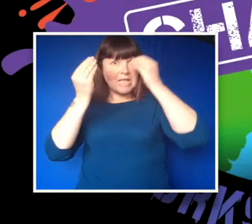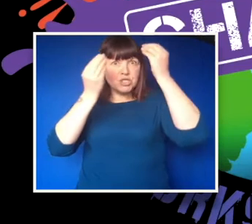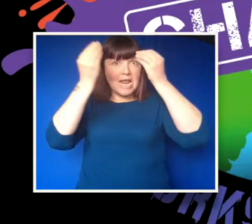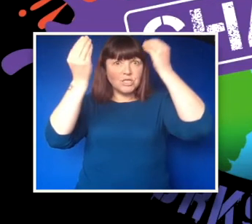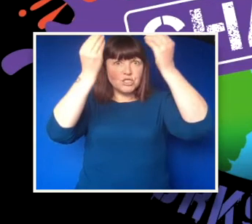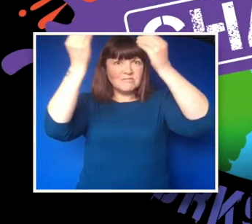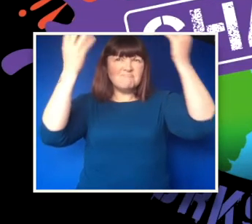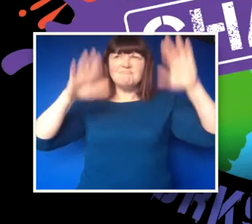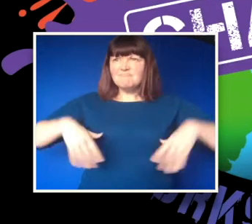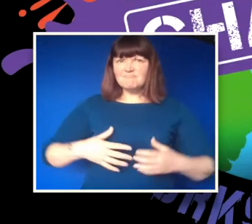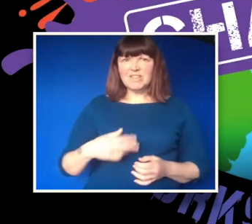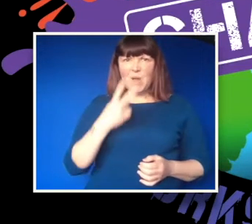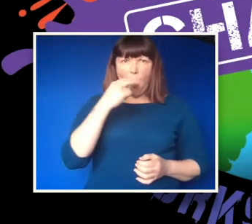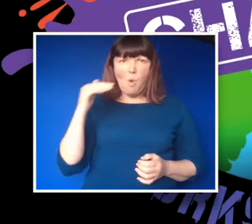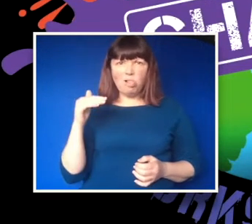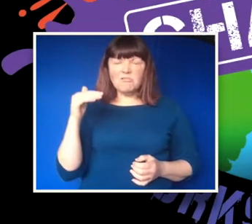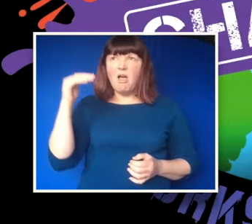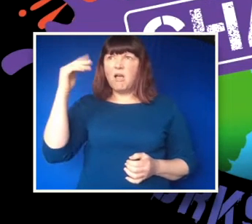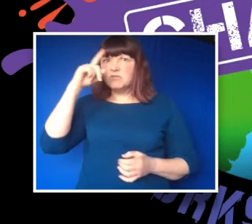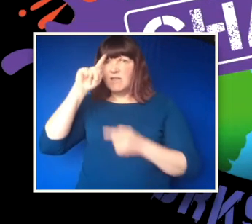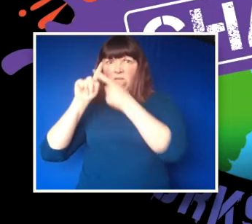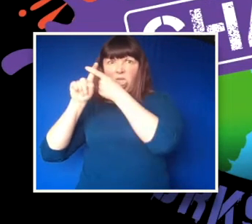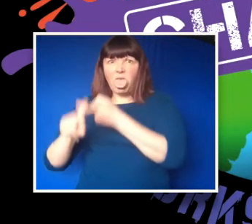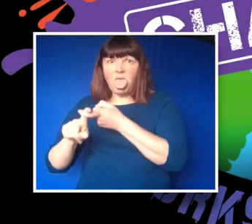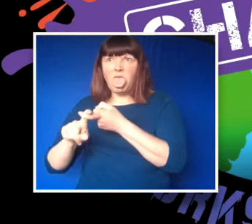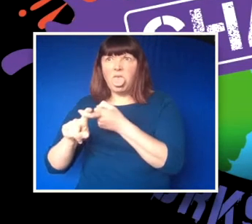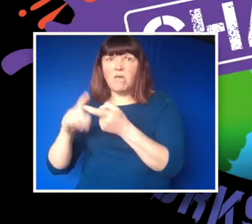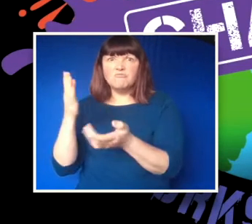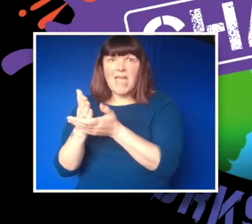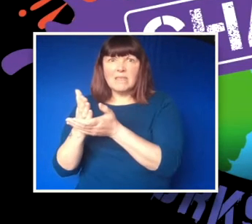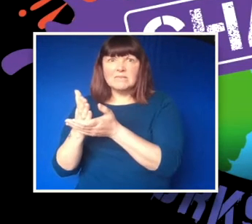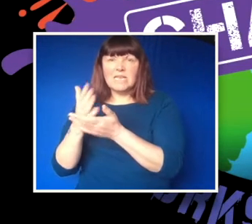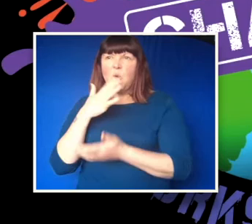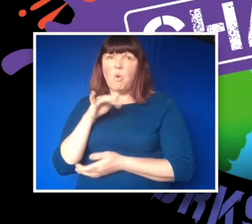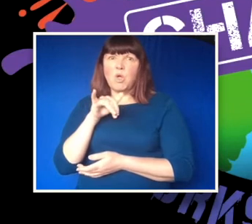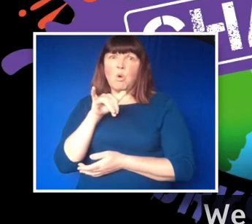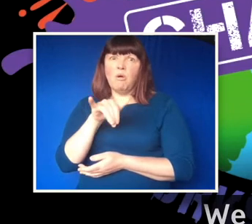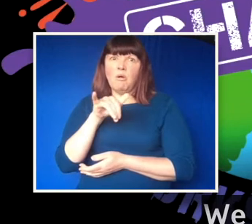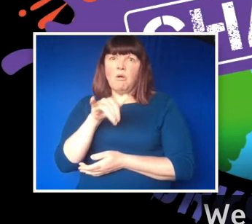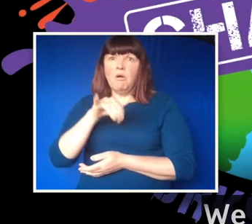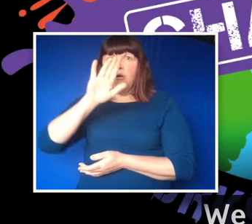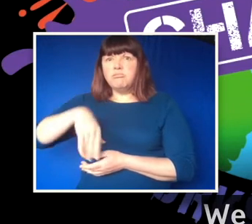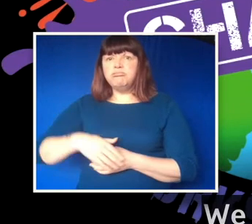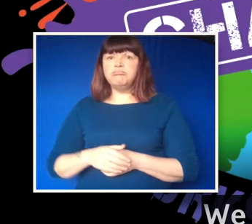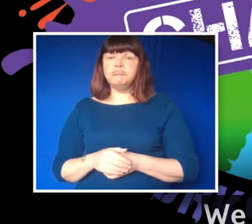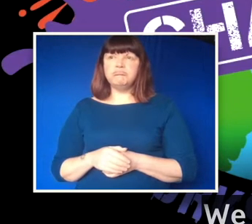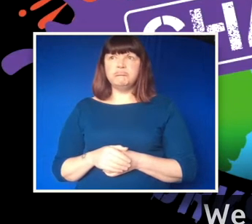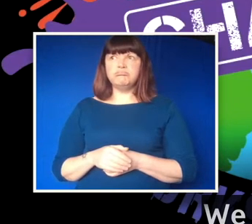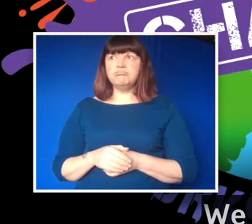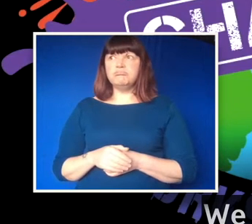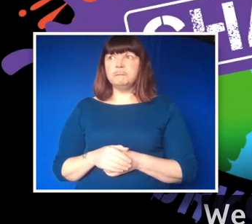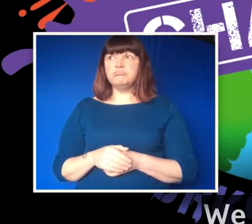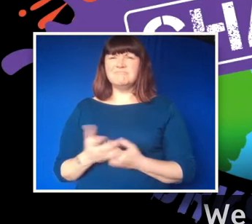older we tend to get stuck in reality and almost become a bit pessimistic, don't we? We stop daring to dream,